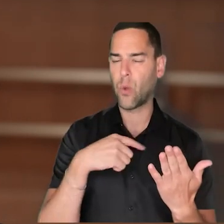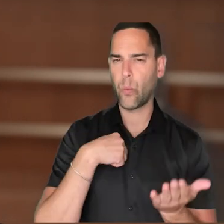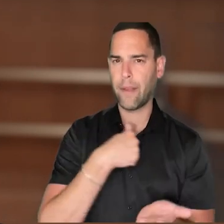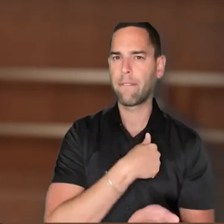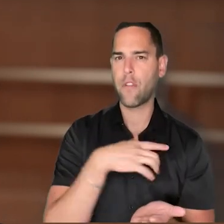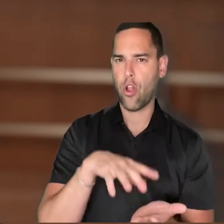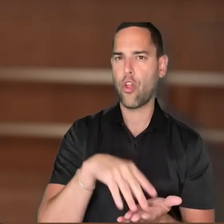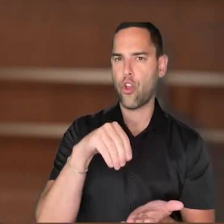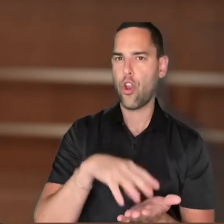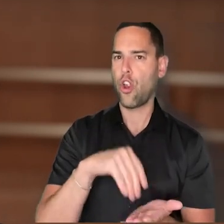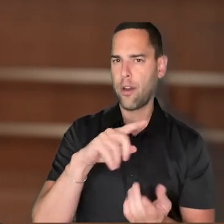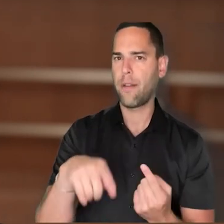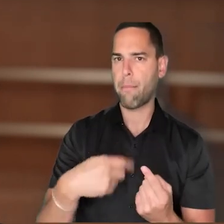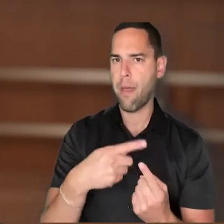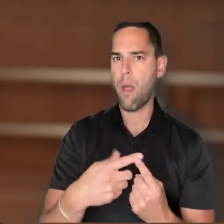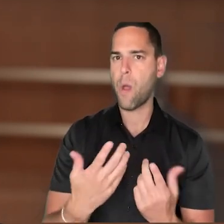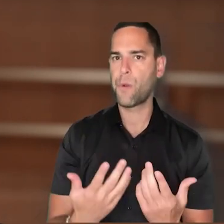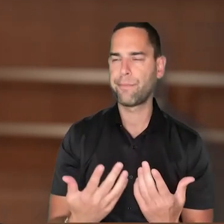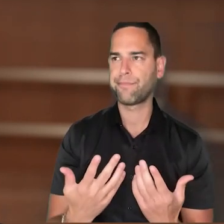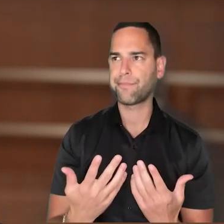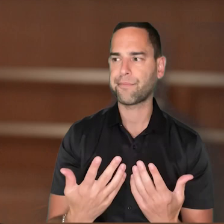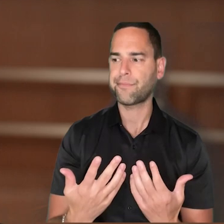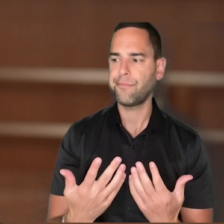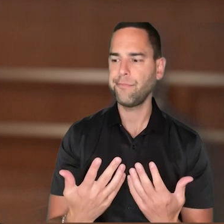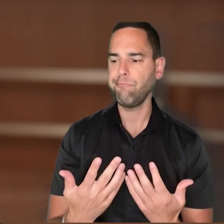has learned about